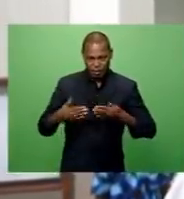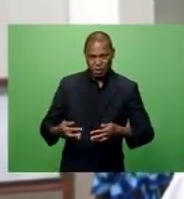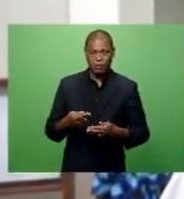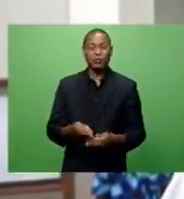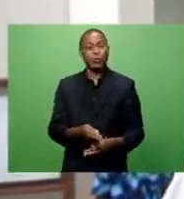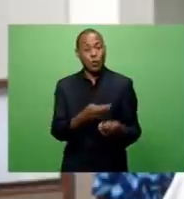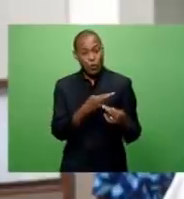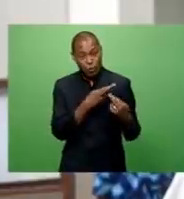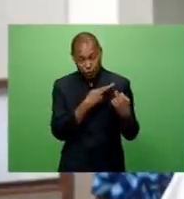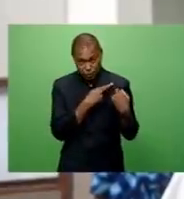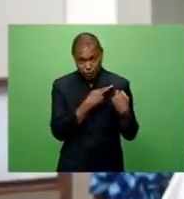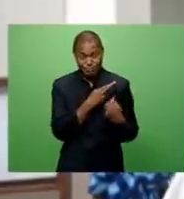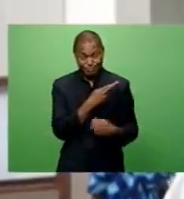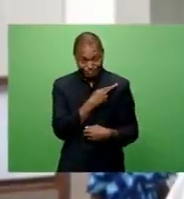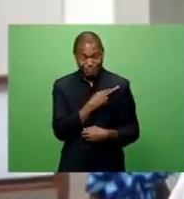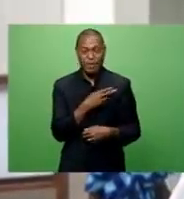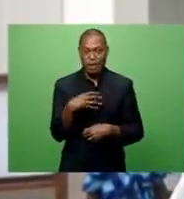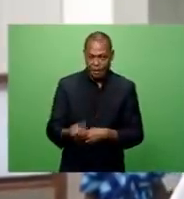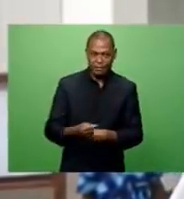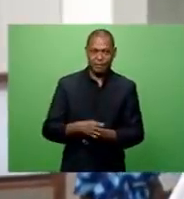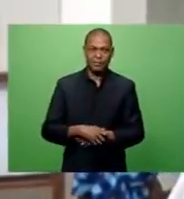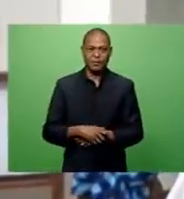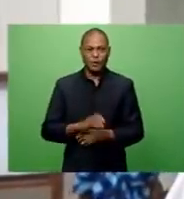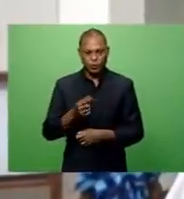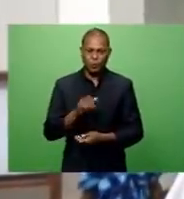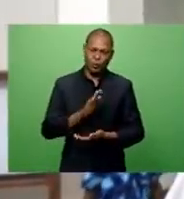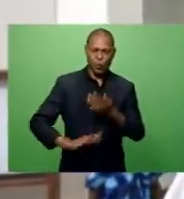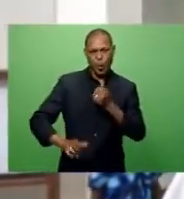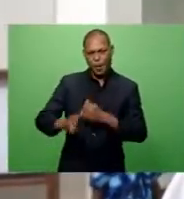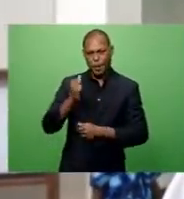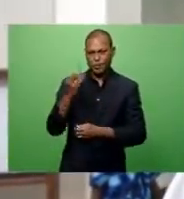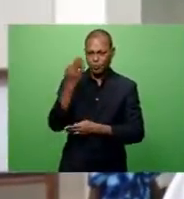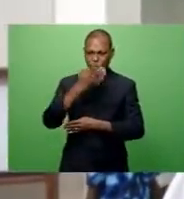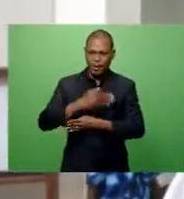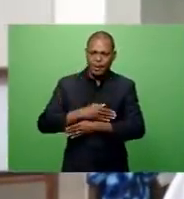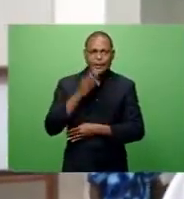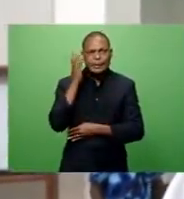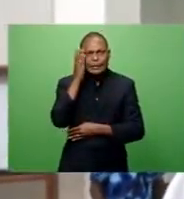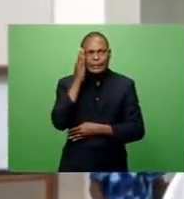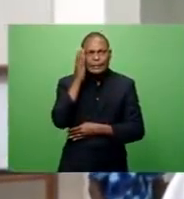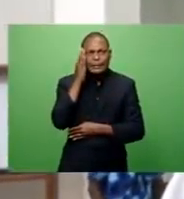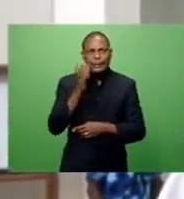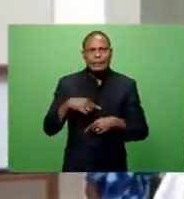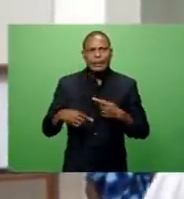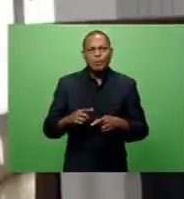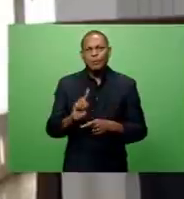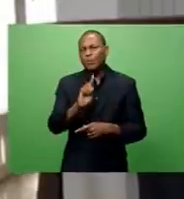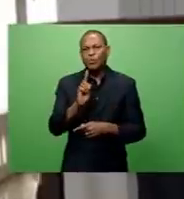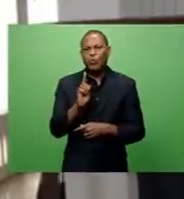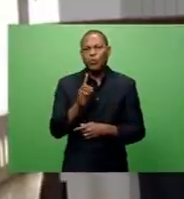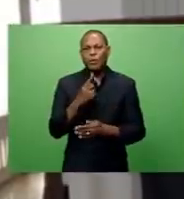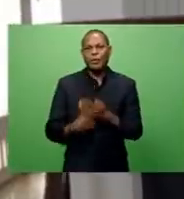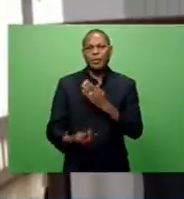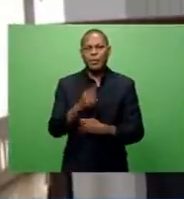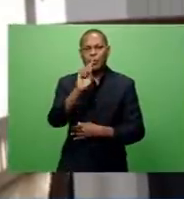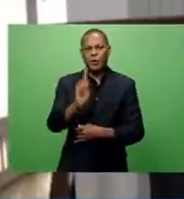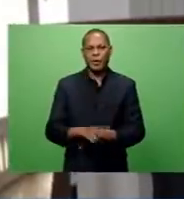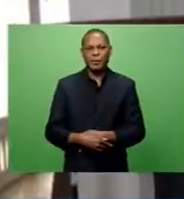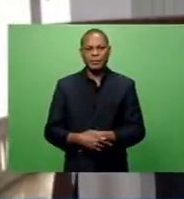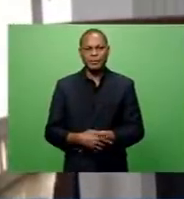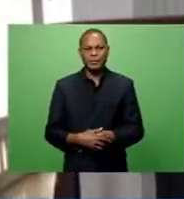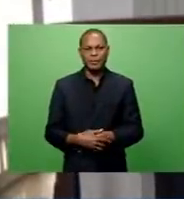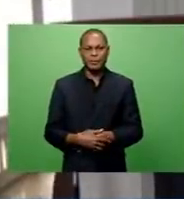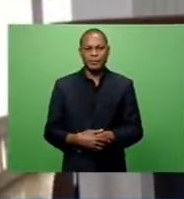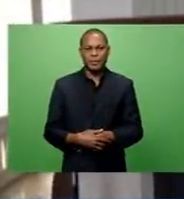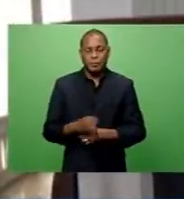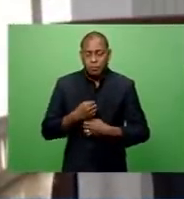leadership. And I hope he goes back tonight, as I think about what he said, and comes back tomorrow a better person. We were very shocked